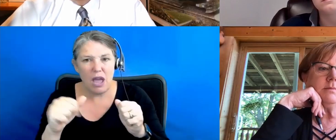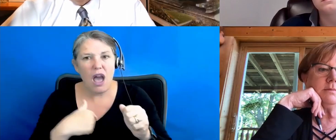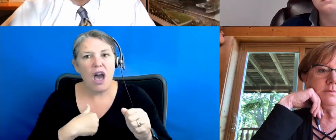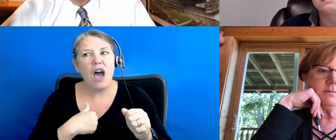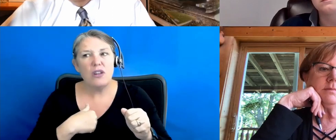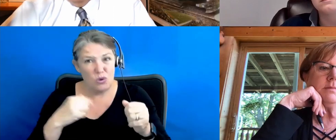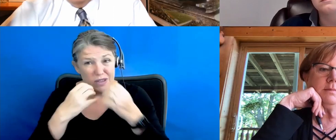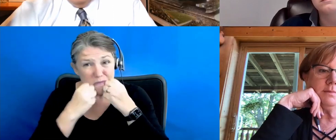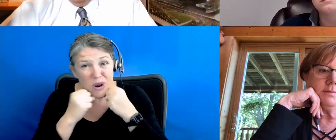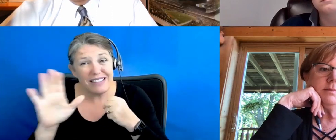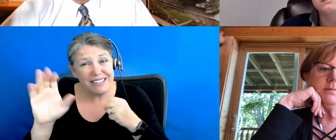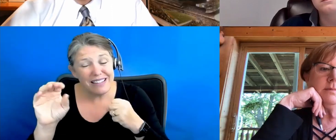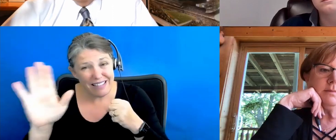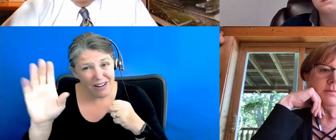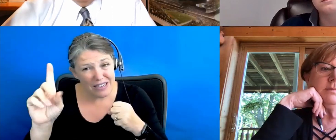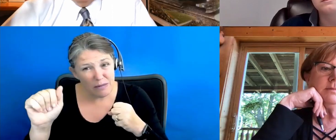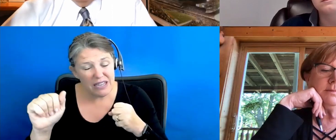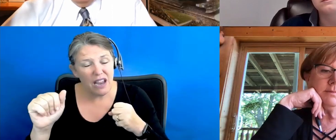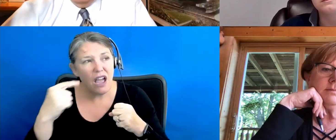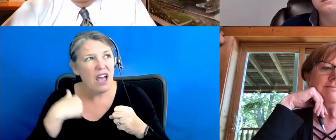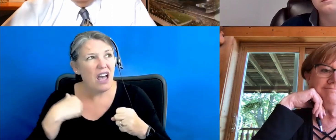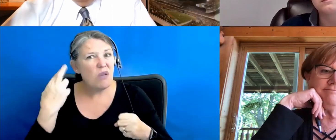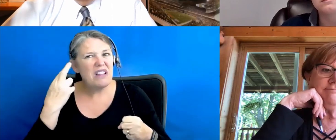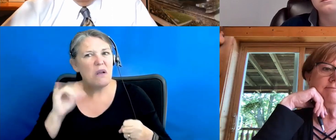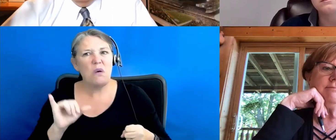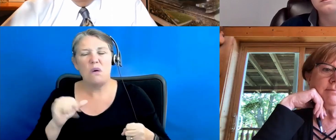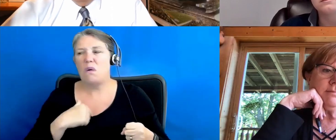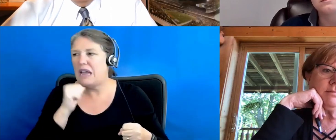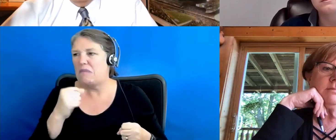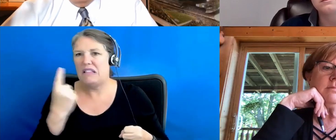my own disability and know that I'm not the only one out there. And